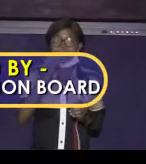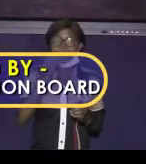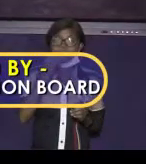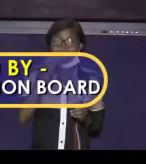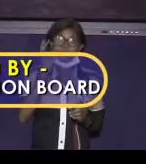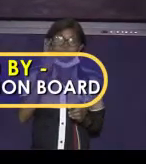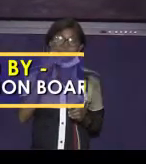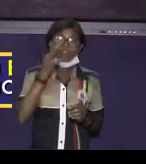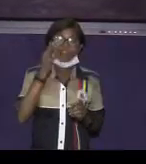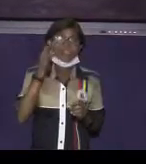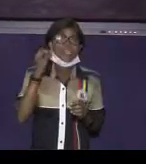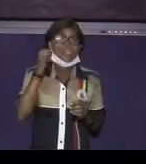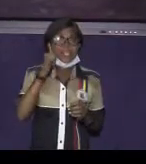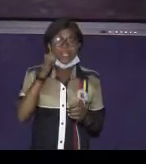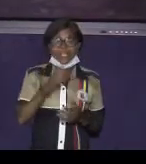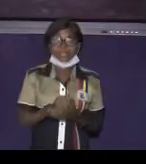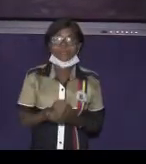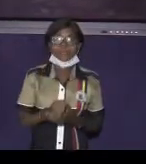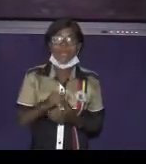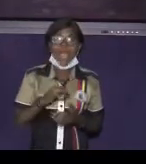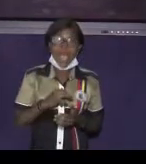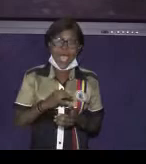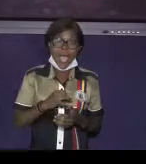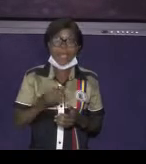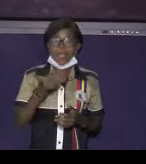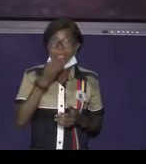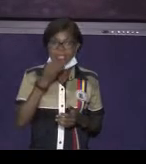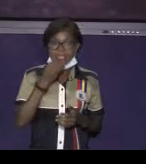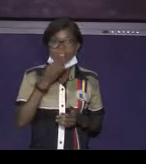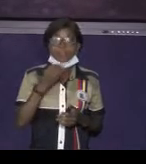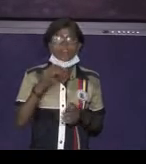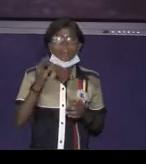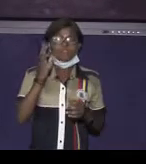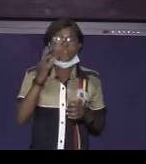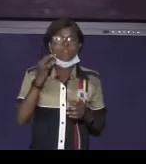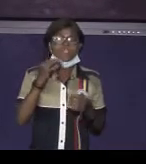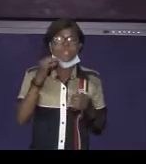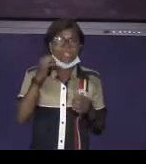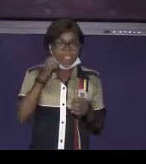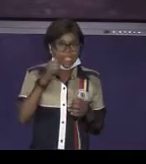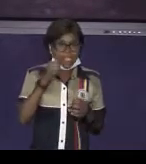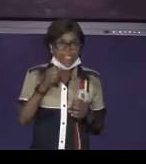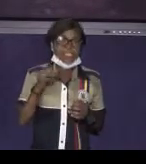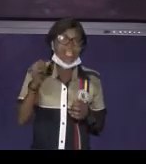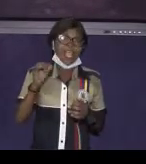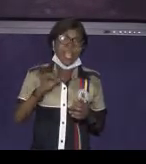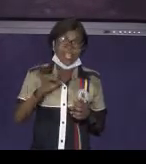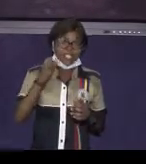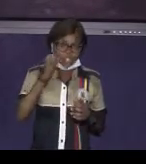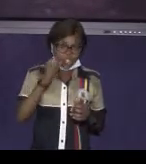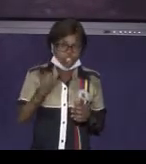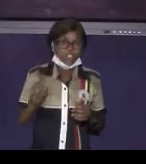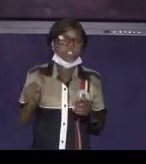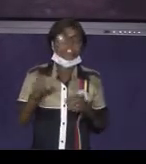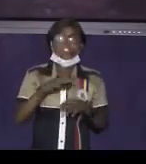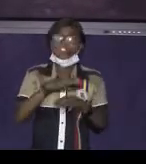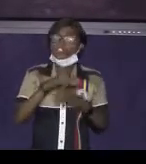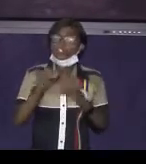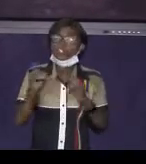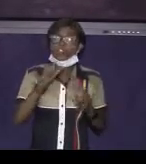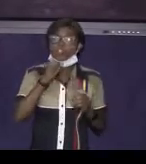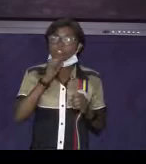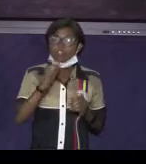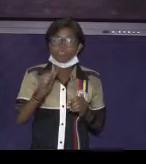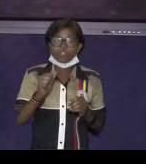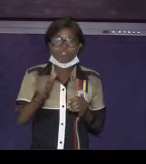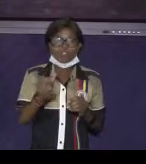daily. I eat fruit daily. I do not eat fruit daily. She eats fruit daily. She does